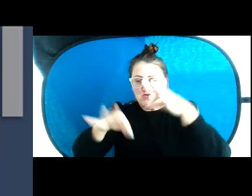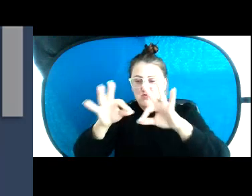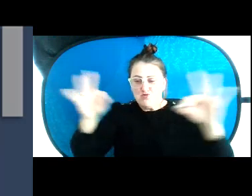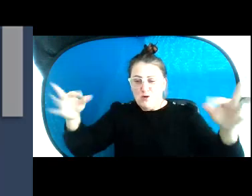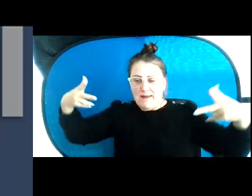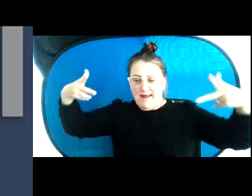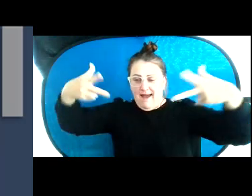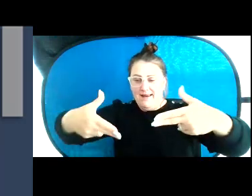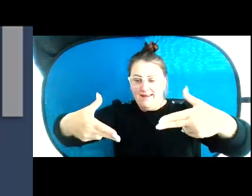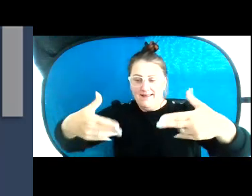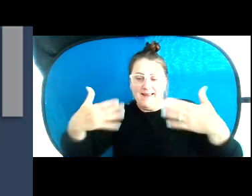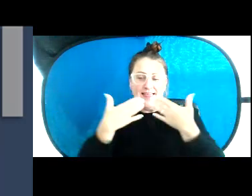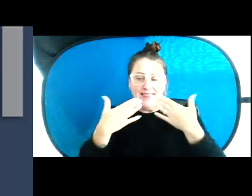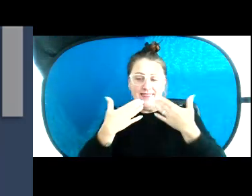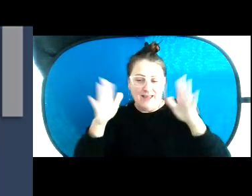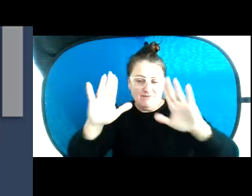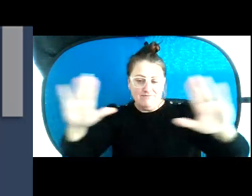County.